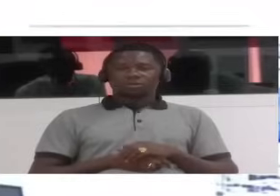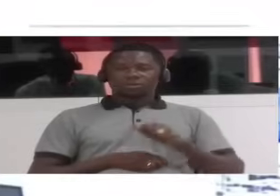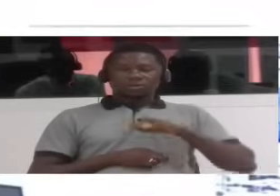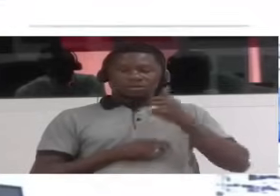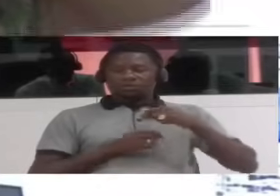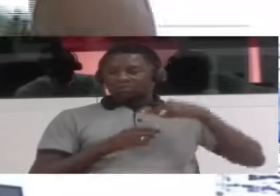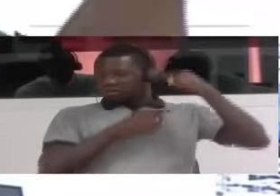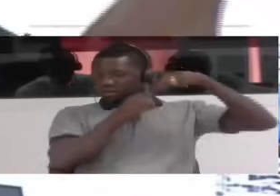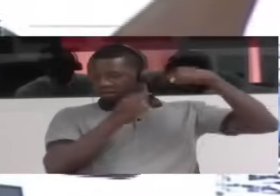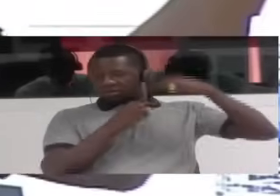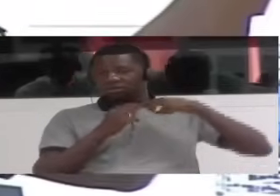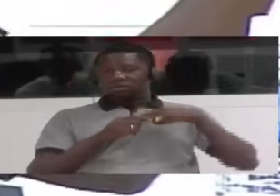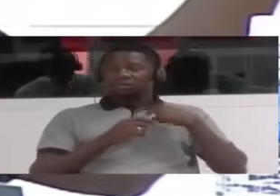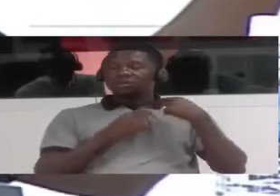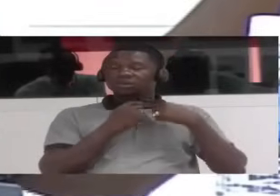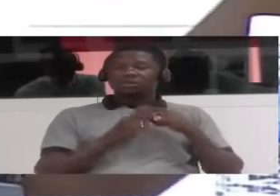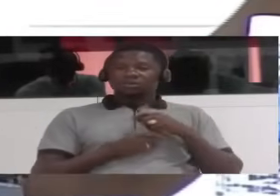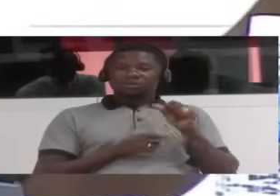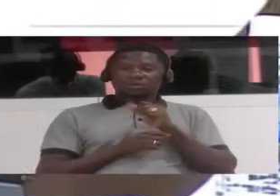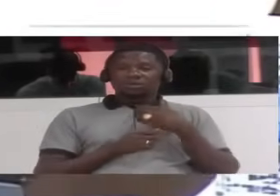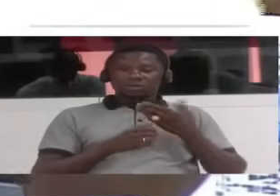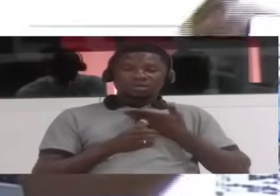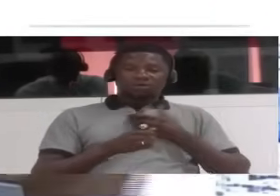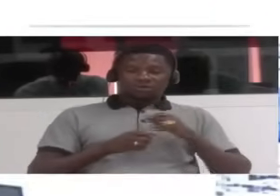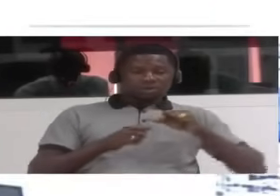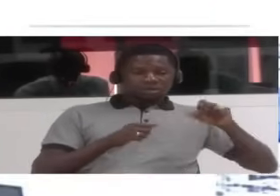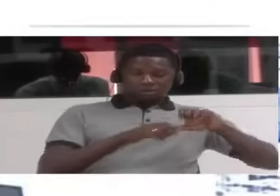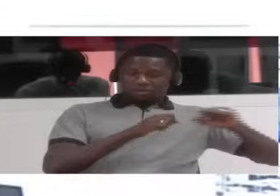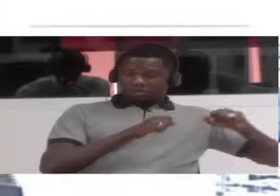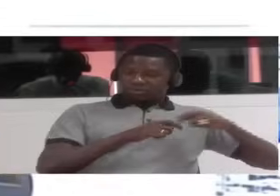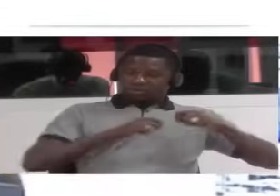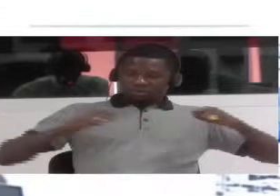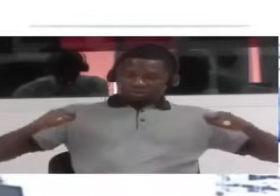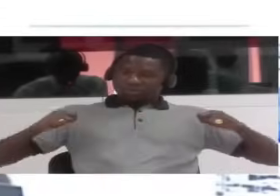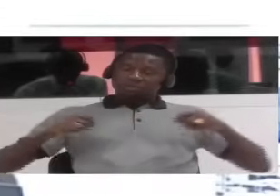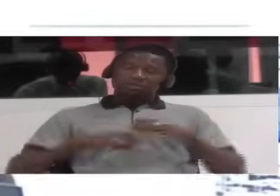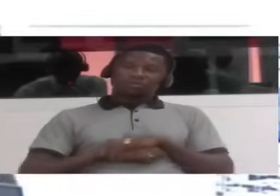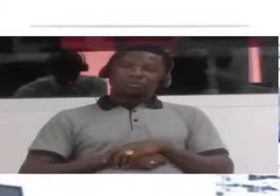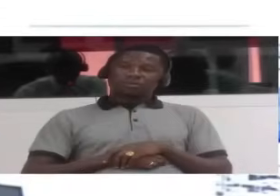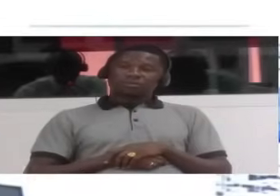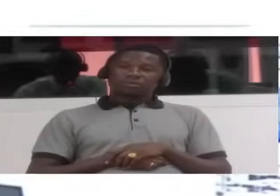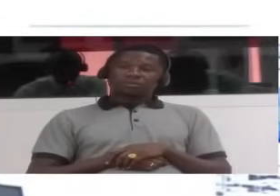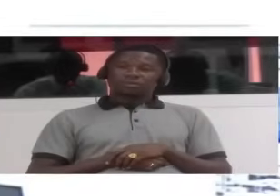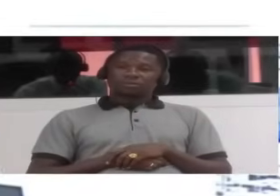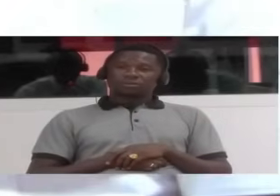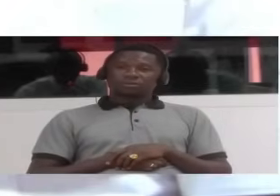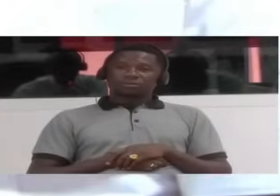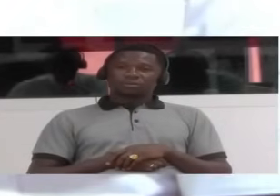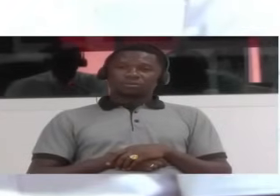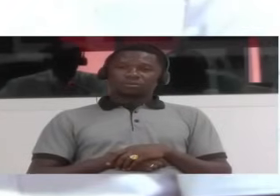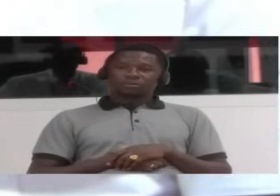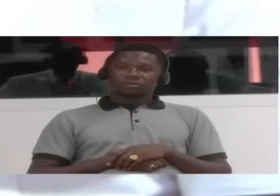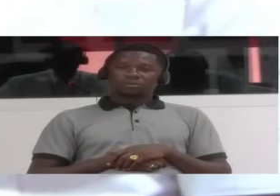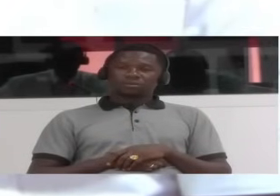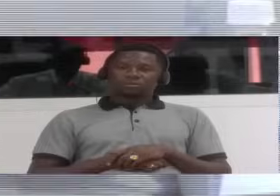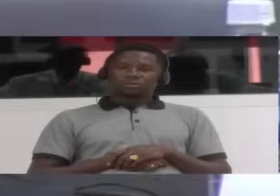we rounded the neck. The other one cut the other half. The other one cut the other half. There was not anything like knot.